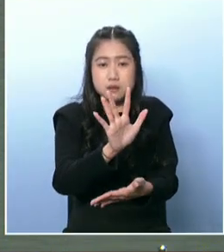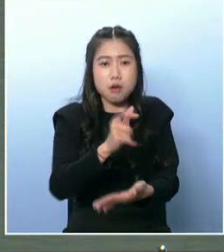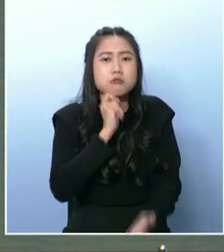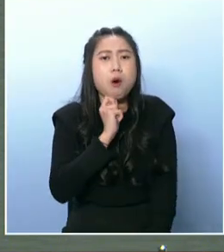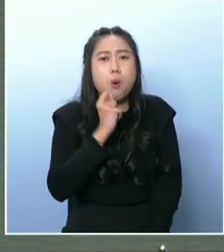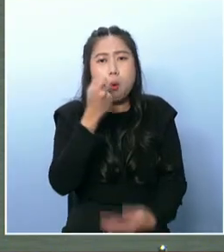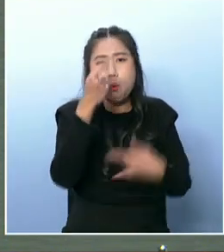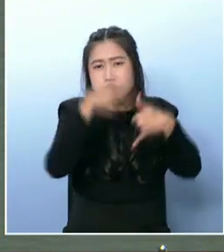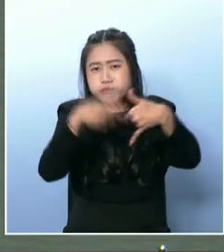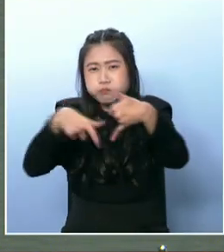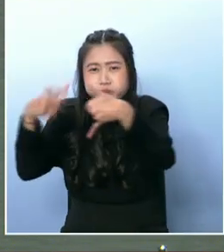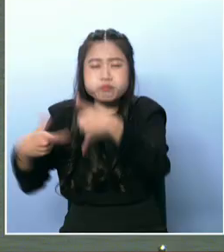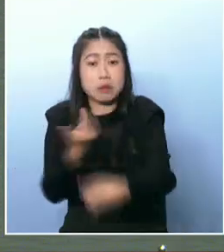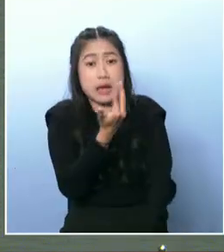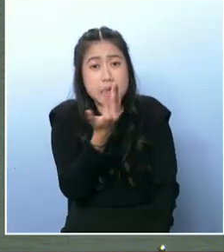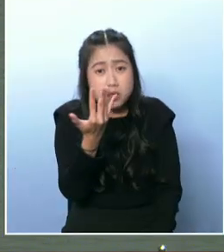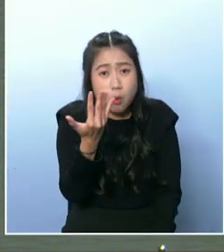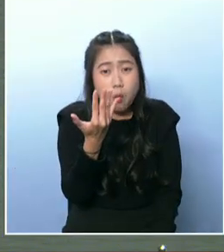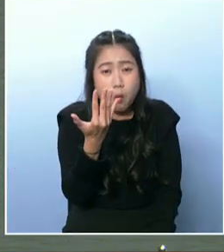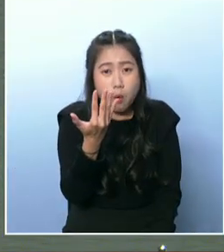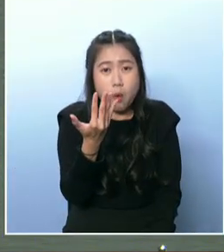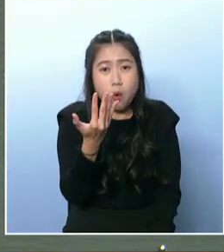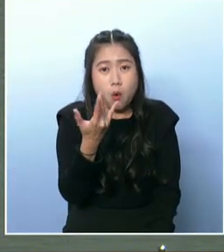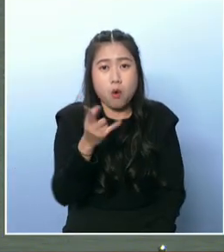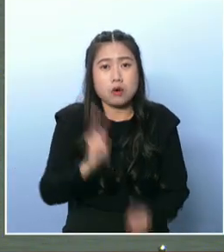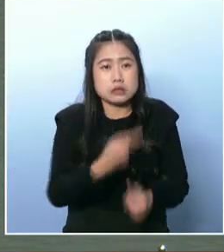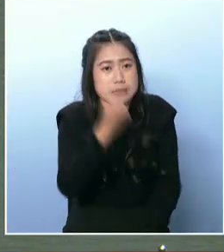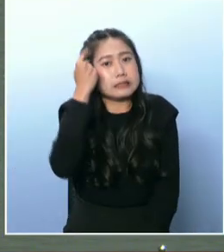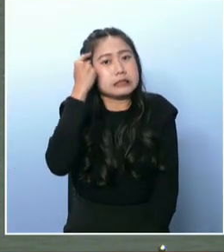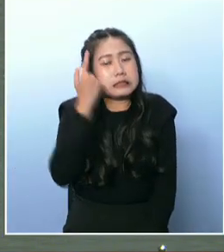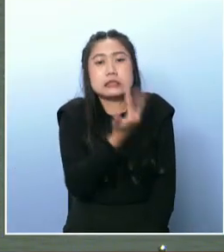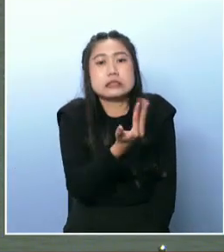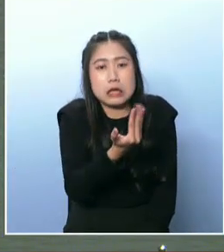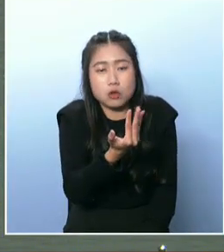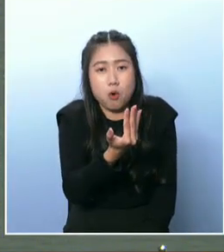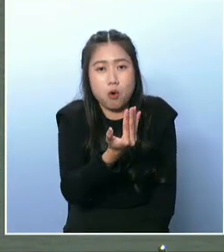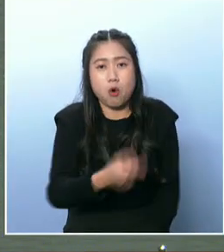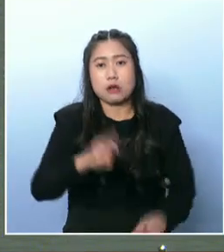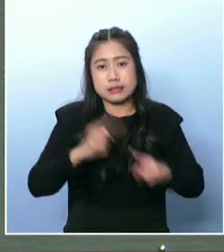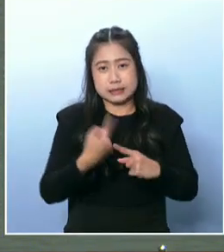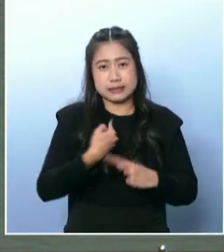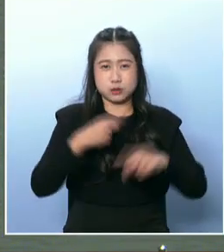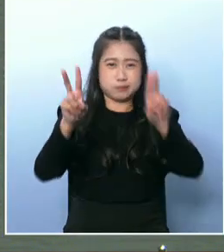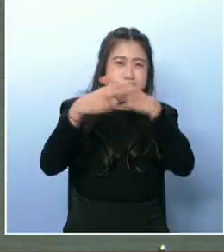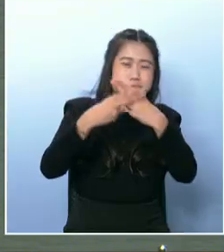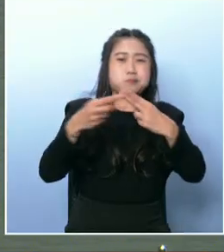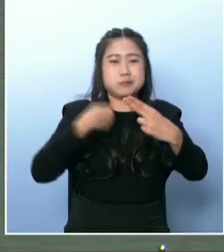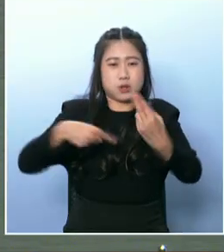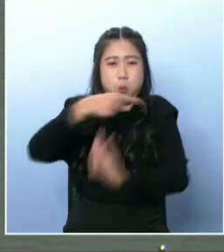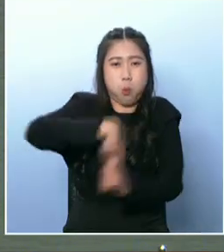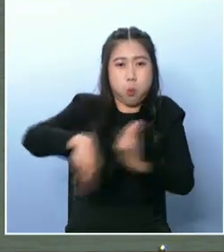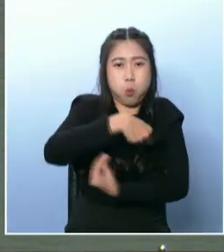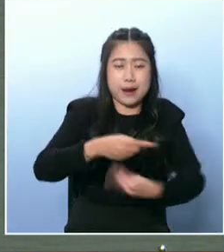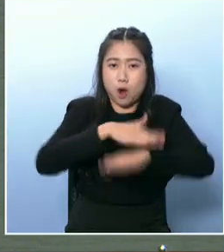years how many such cases have happened. For example, they should be